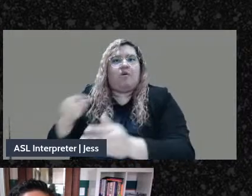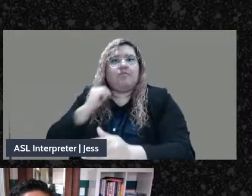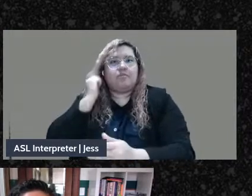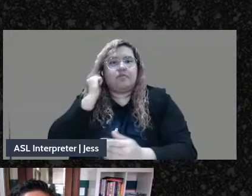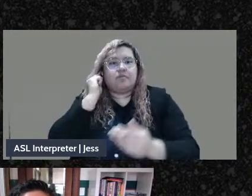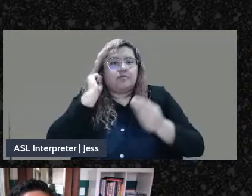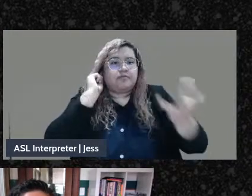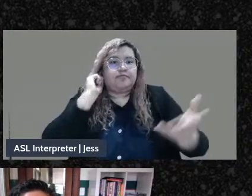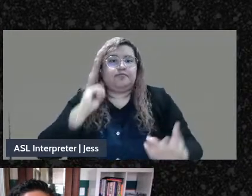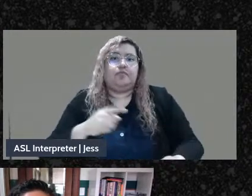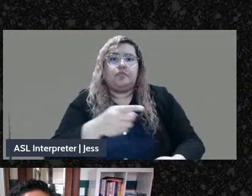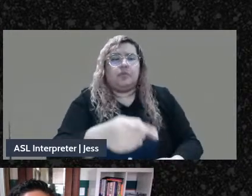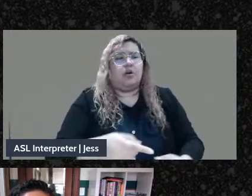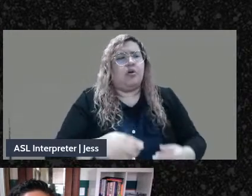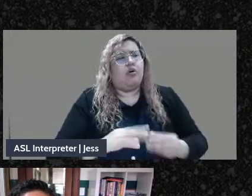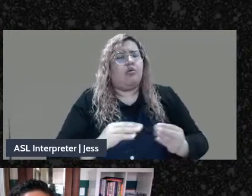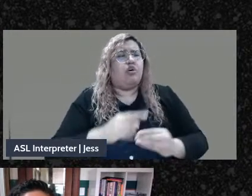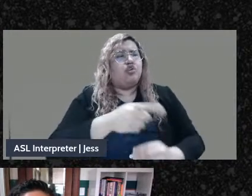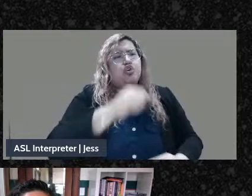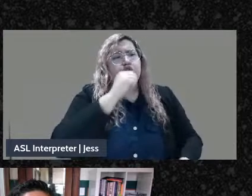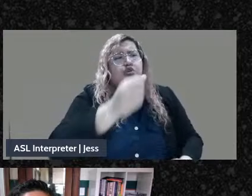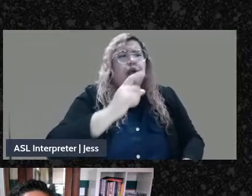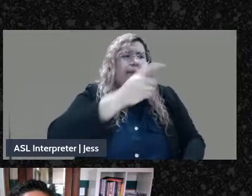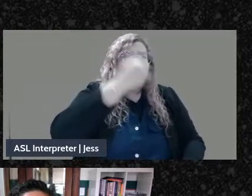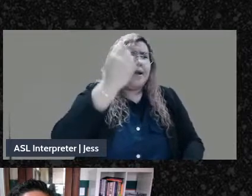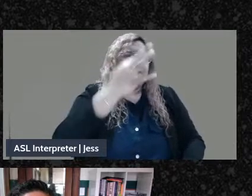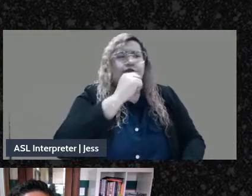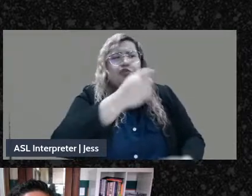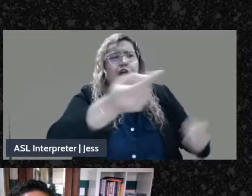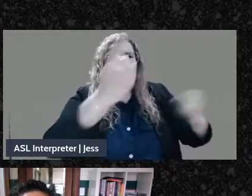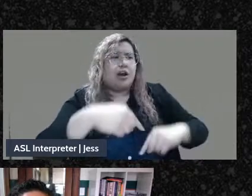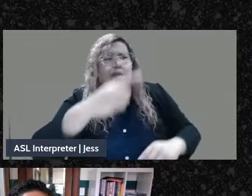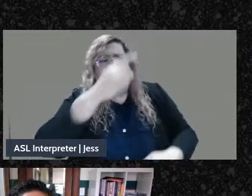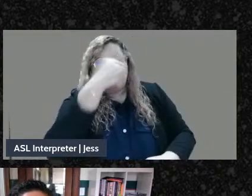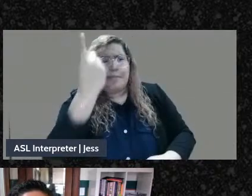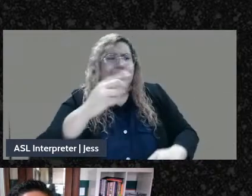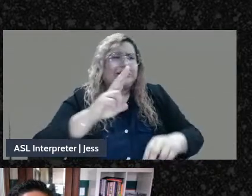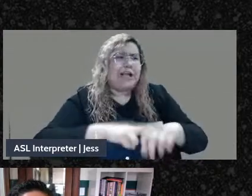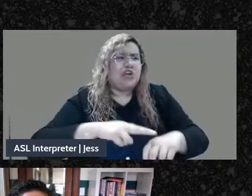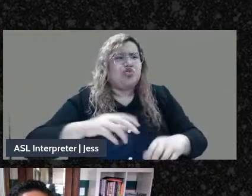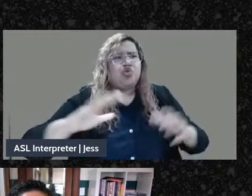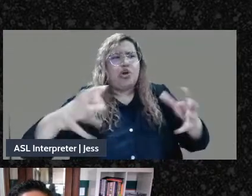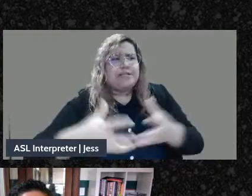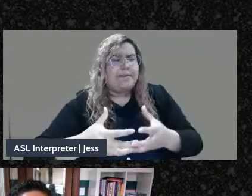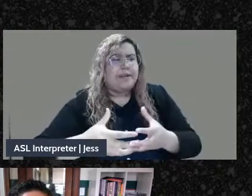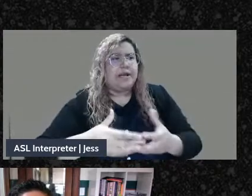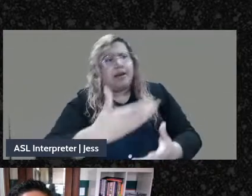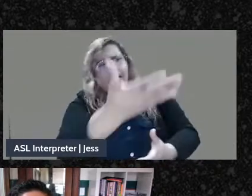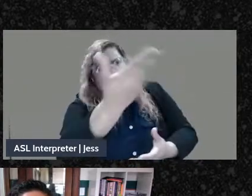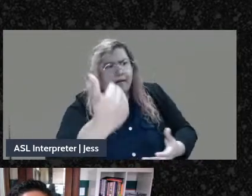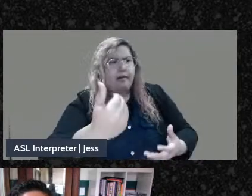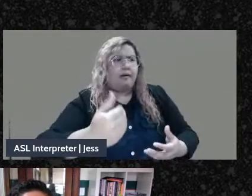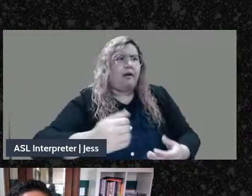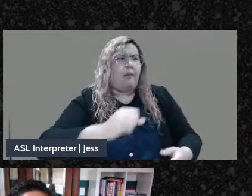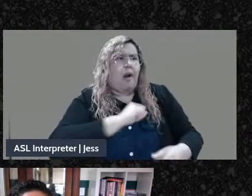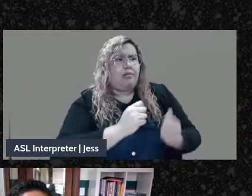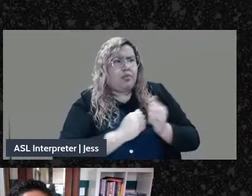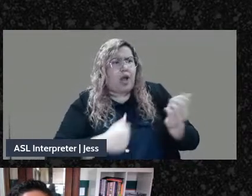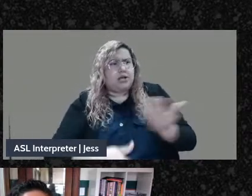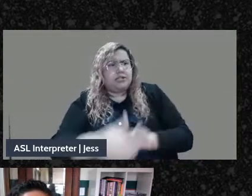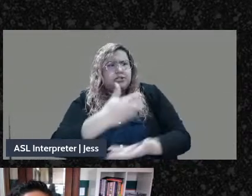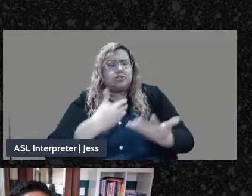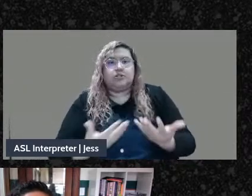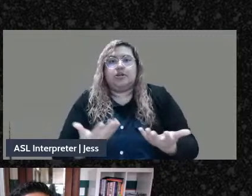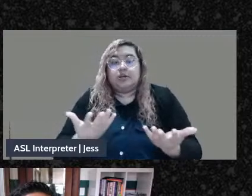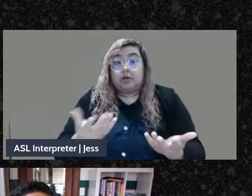Black if you're not throwing down with the Black National Assembly. So come holler at us, and we made sure we were like, this is what our